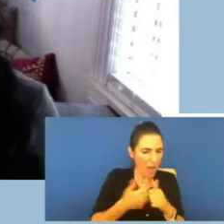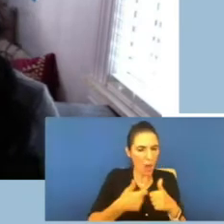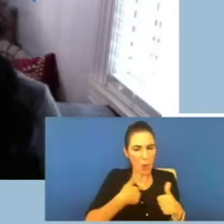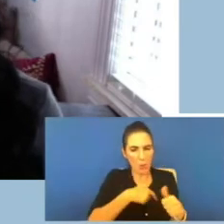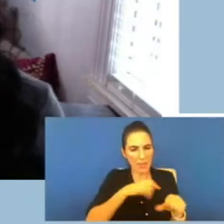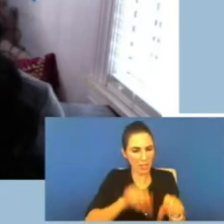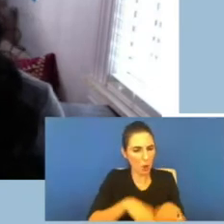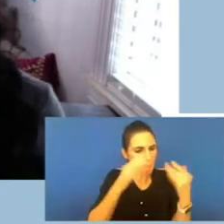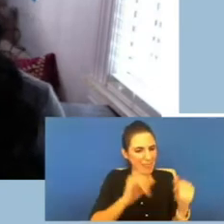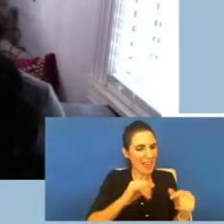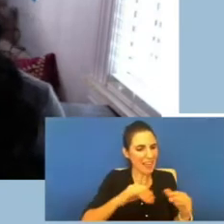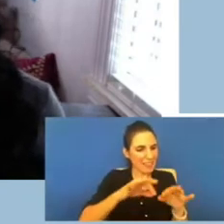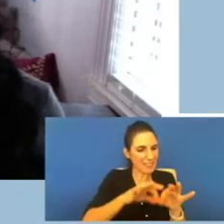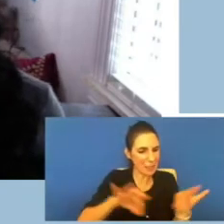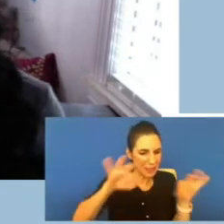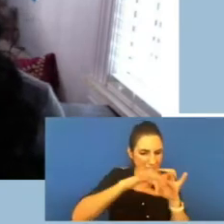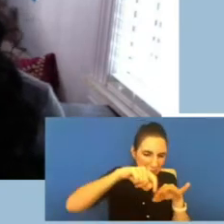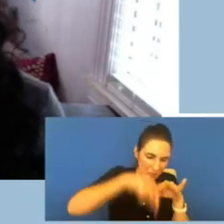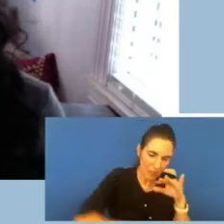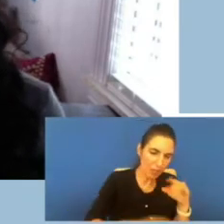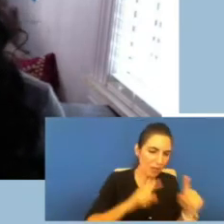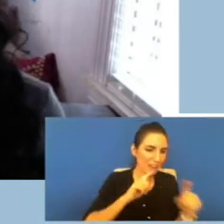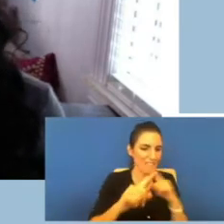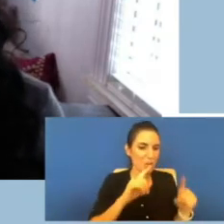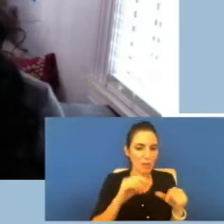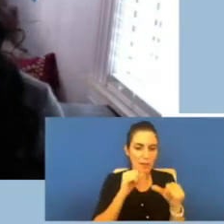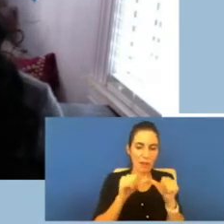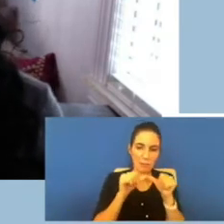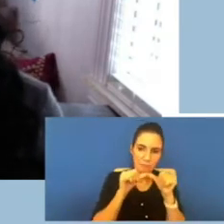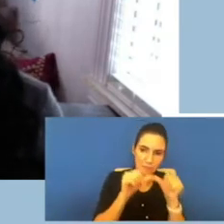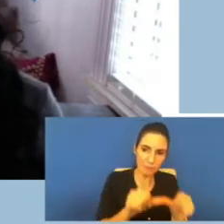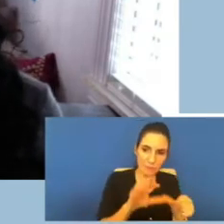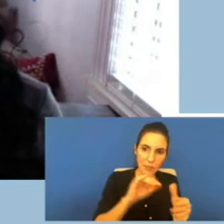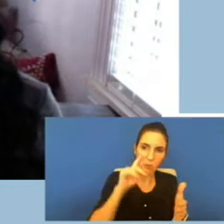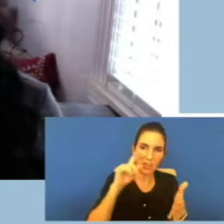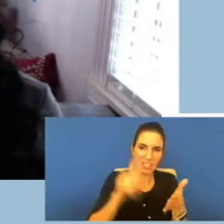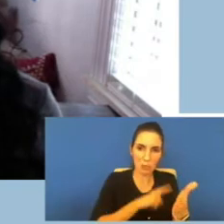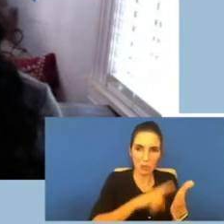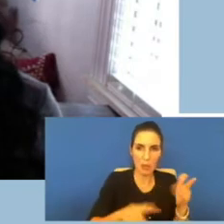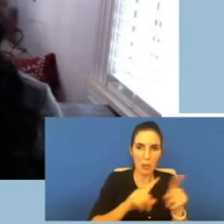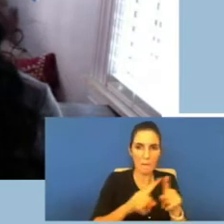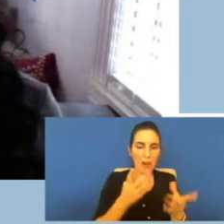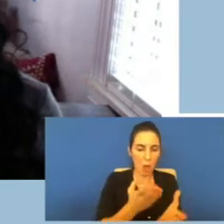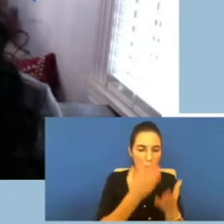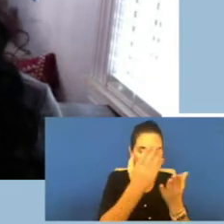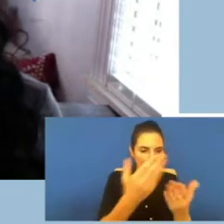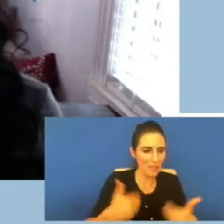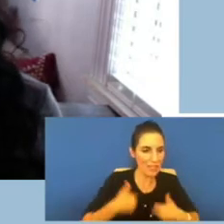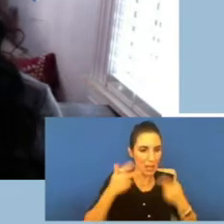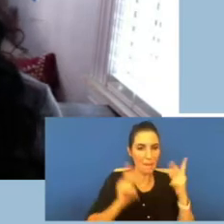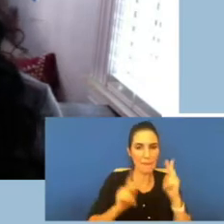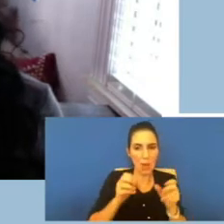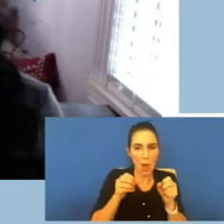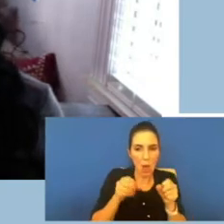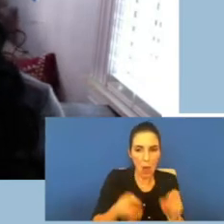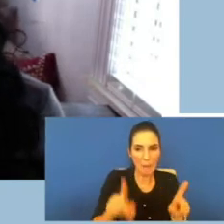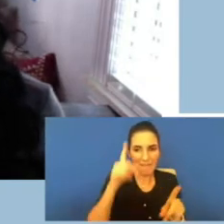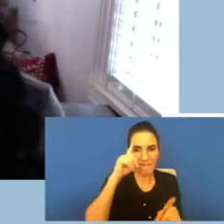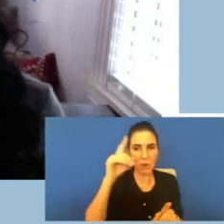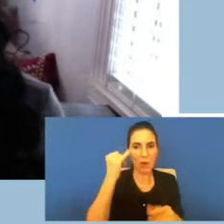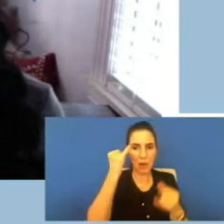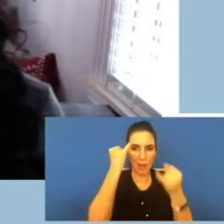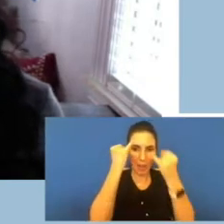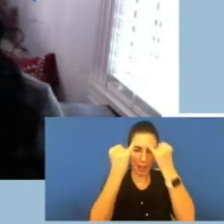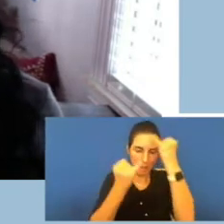conversations in a way that doesn't stay in just critique, but offers young people opportunities for imagination and